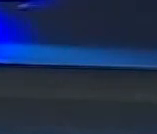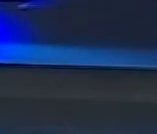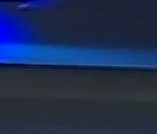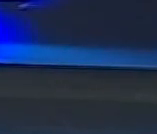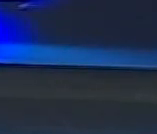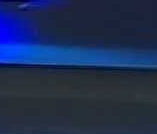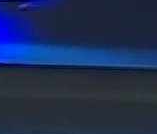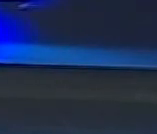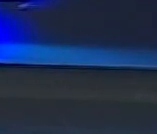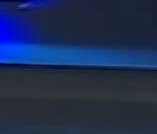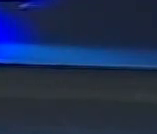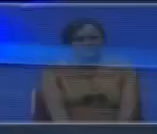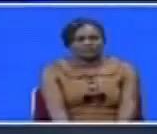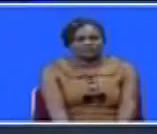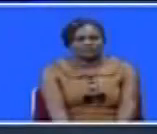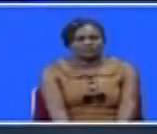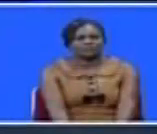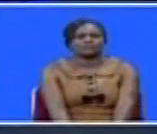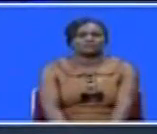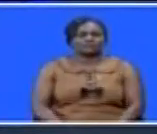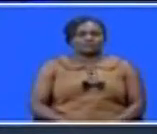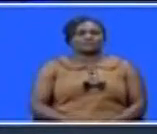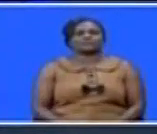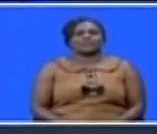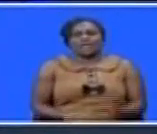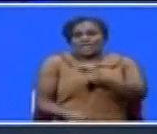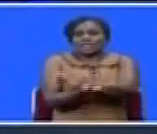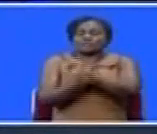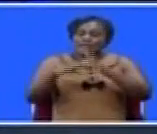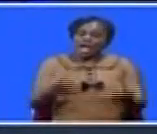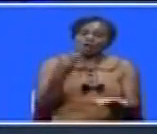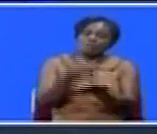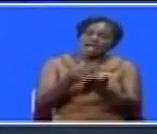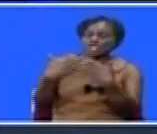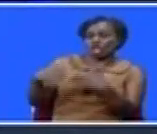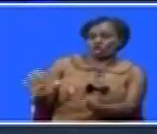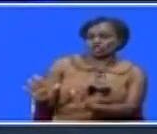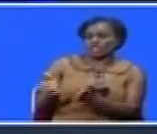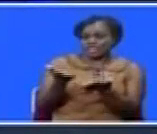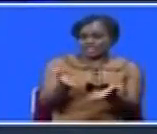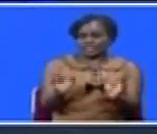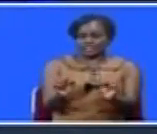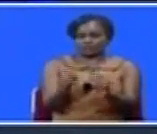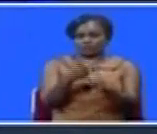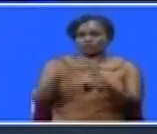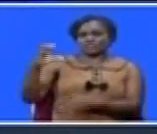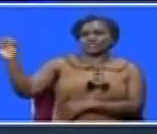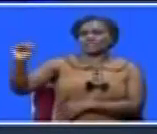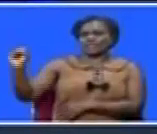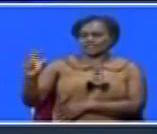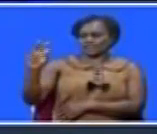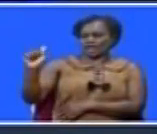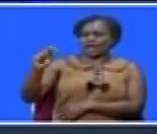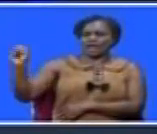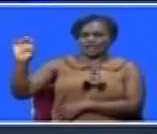Anti-Corruption Commission to explain how this money was lost. That came from Cabinet Secretary Anne